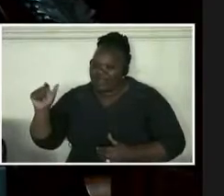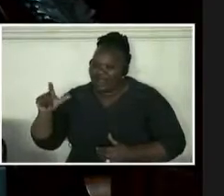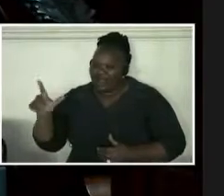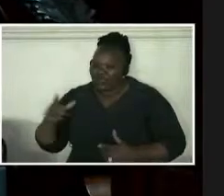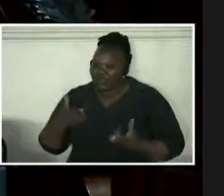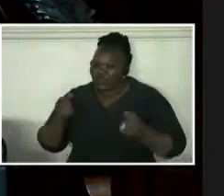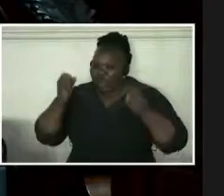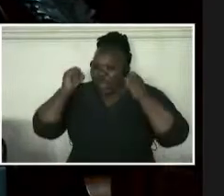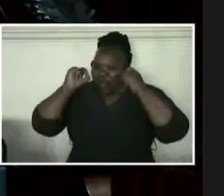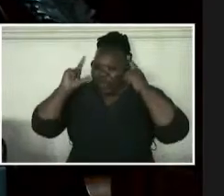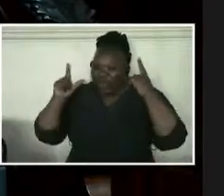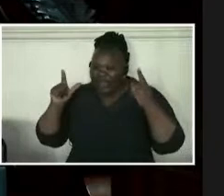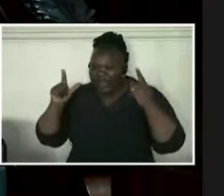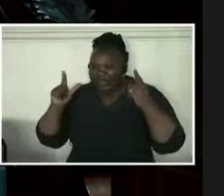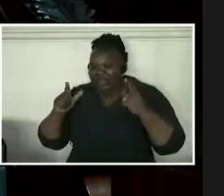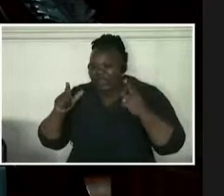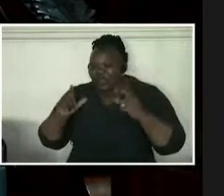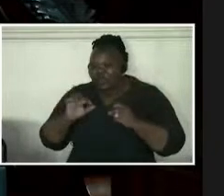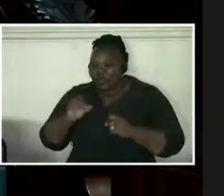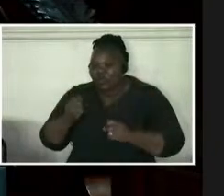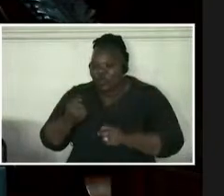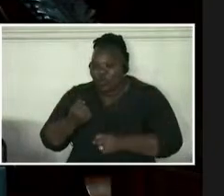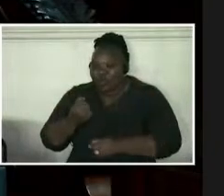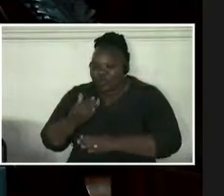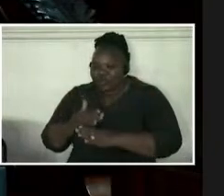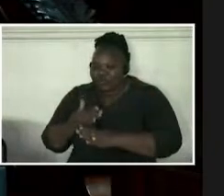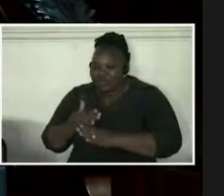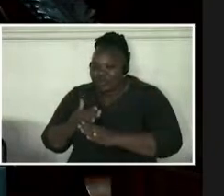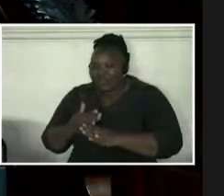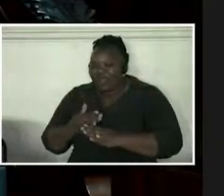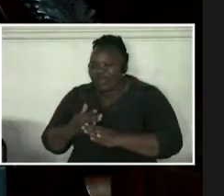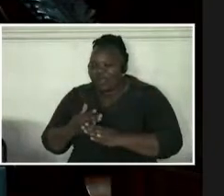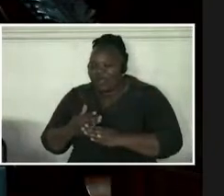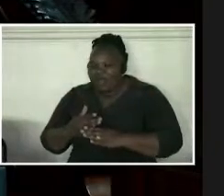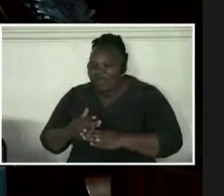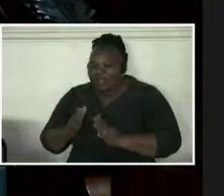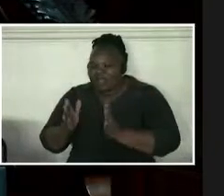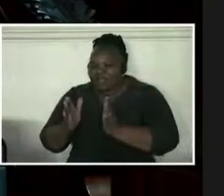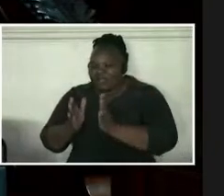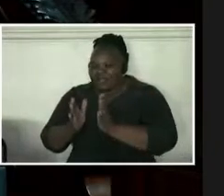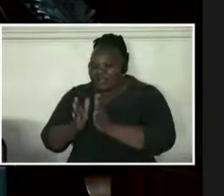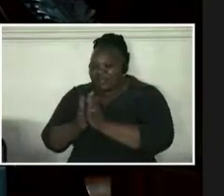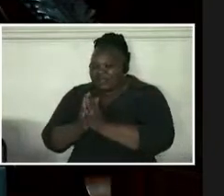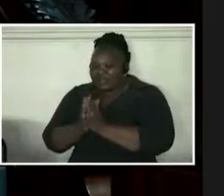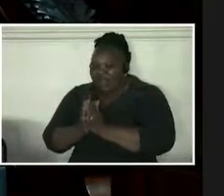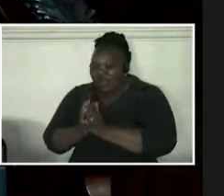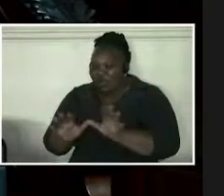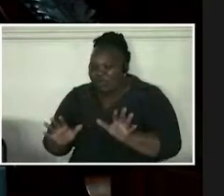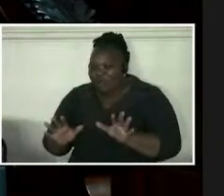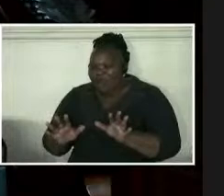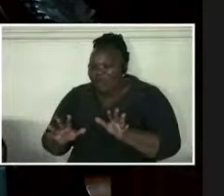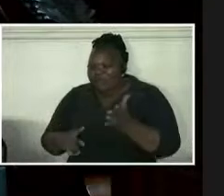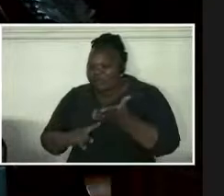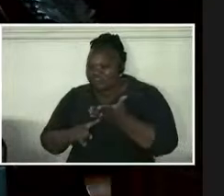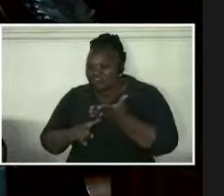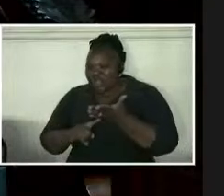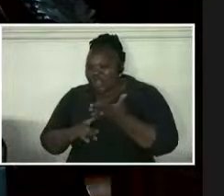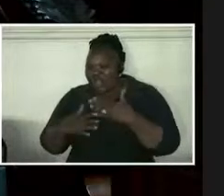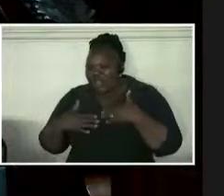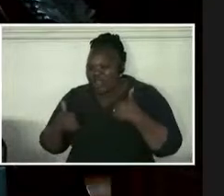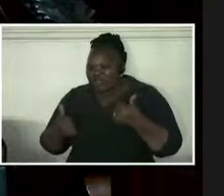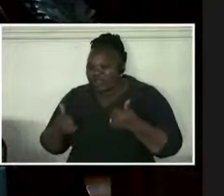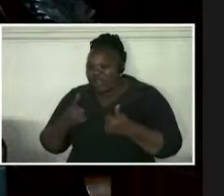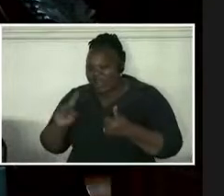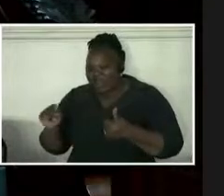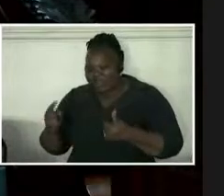communities working with traditional health practitioners in addressing the correct usage of herbal medicine collaborating with other